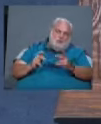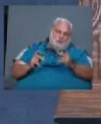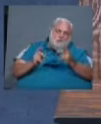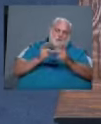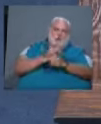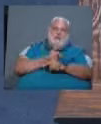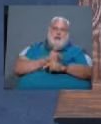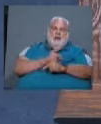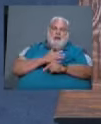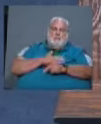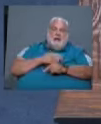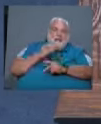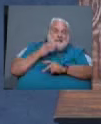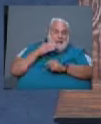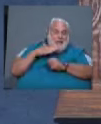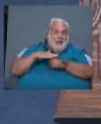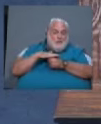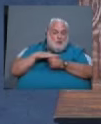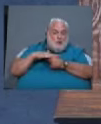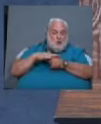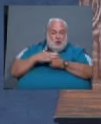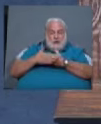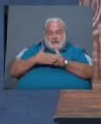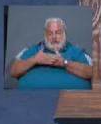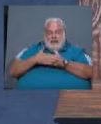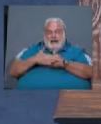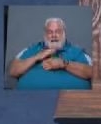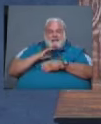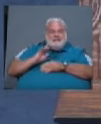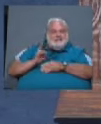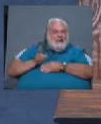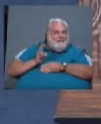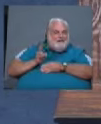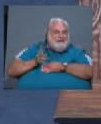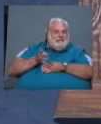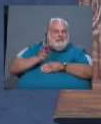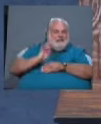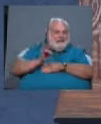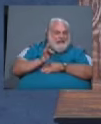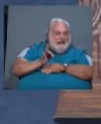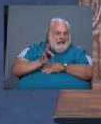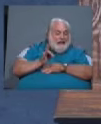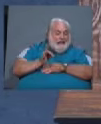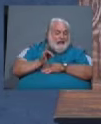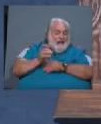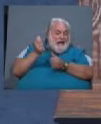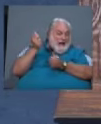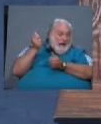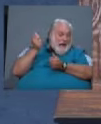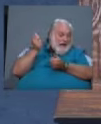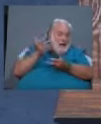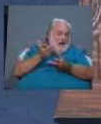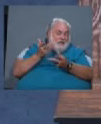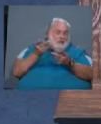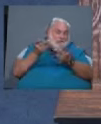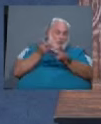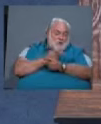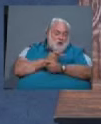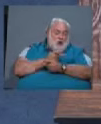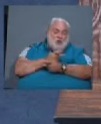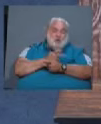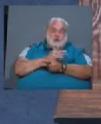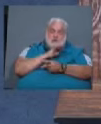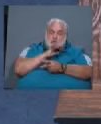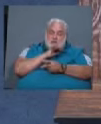neighbors are in the 70s and 80s. So can you imagine having more traffic and more